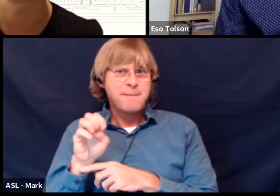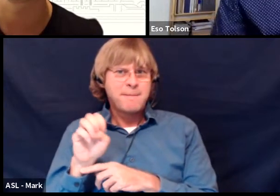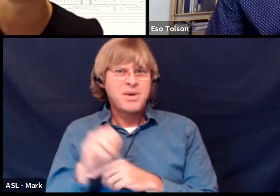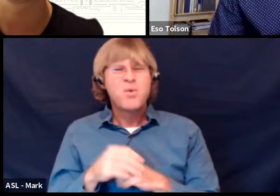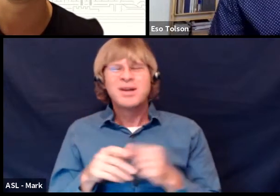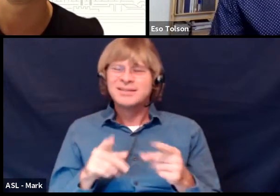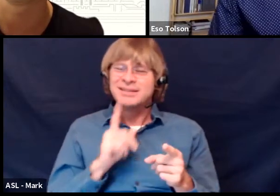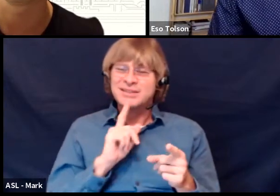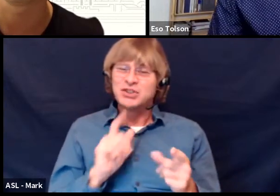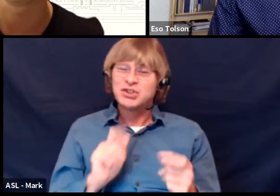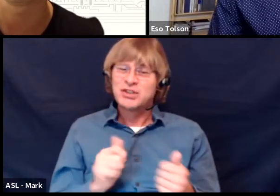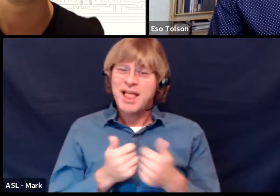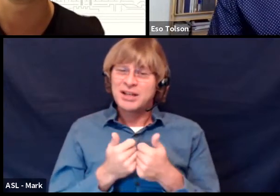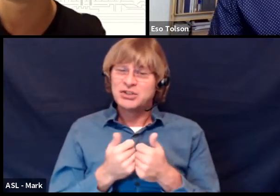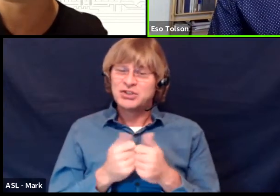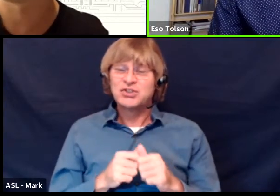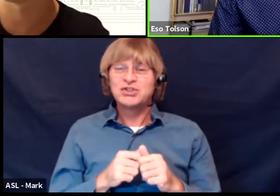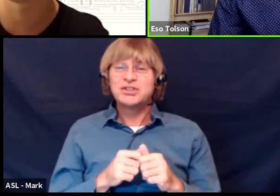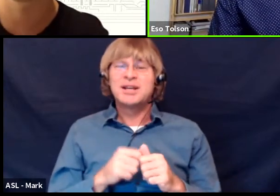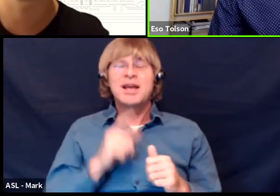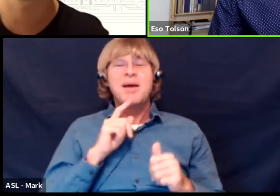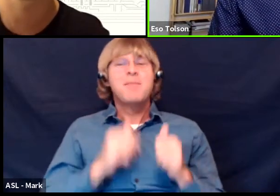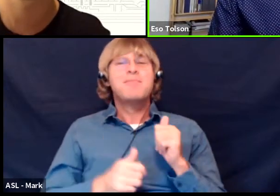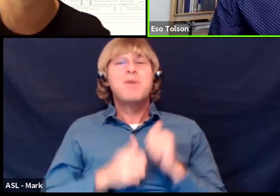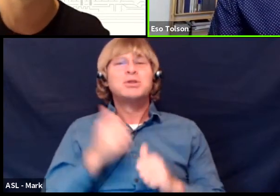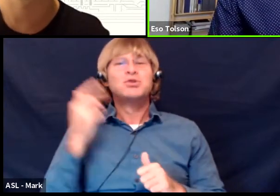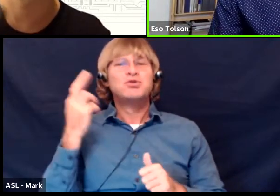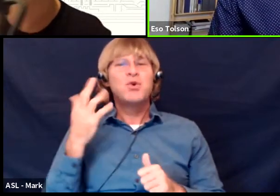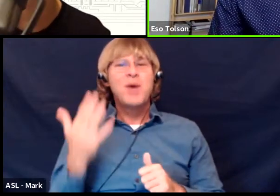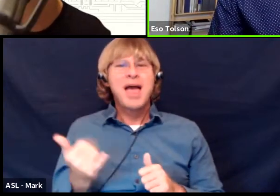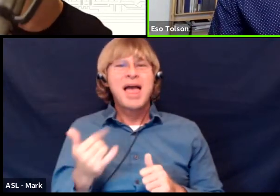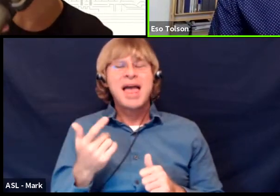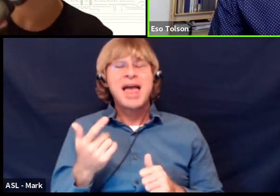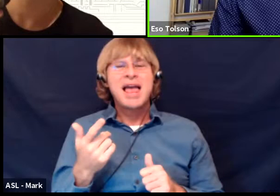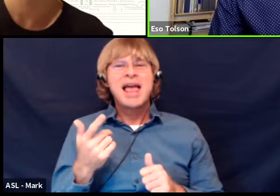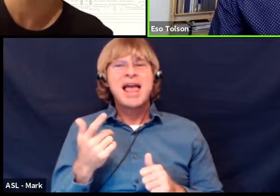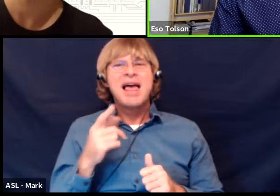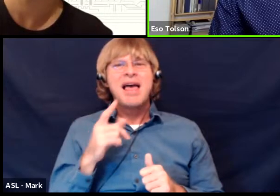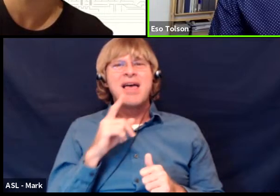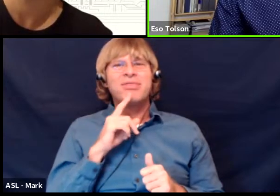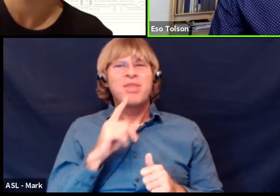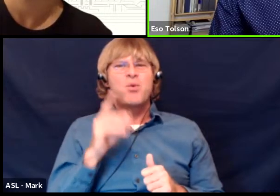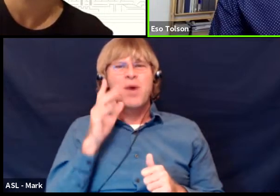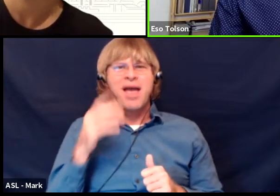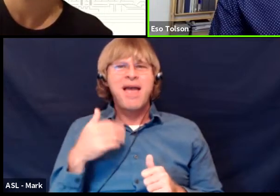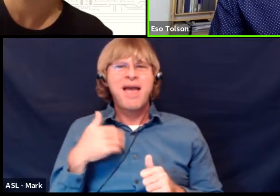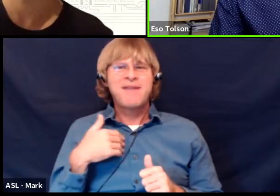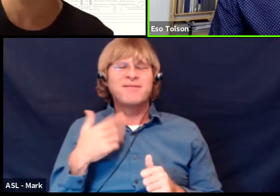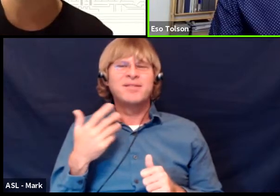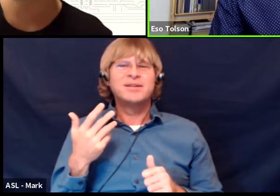it's a challenge, mainly because there's going to be